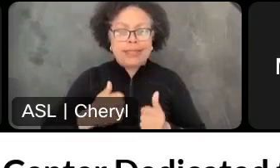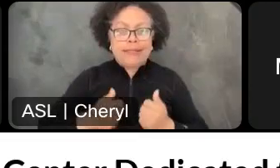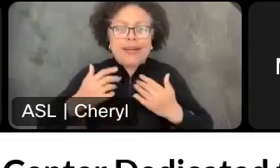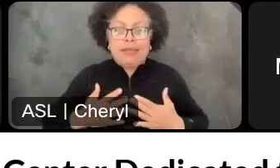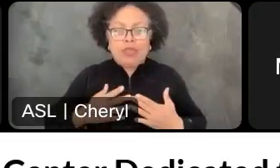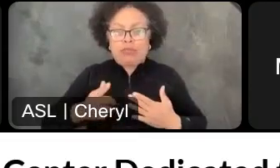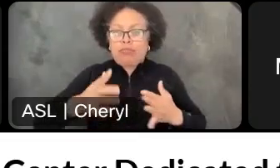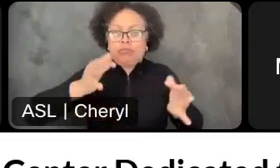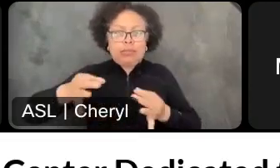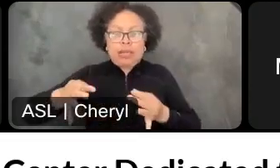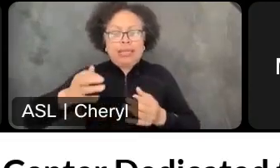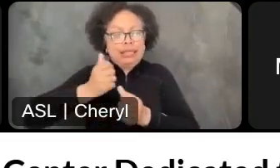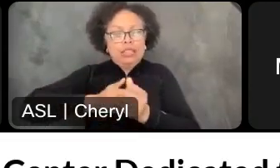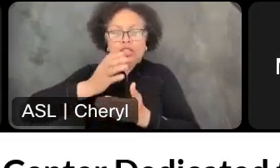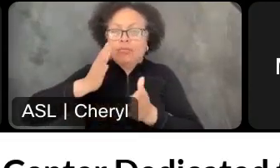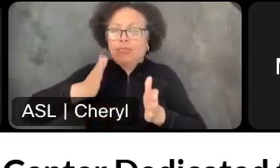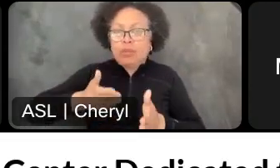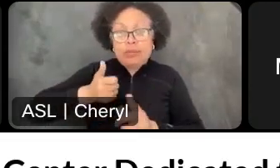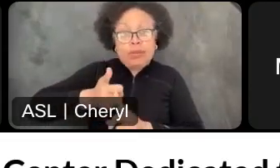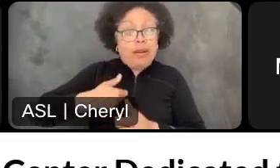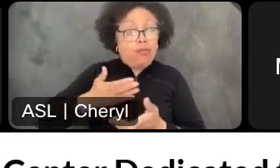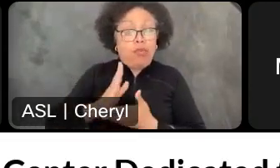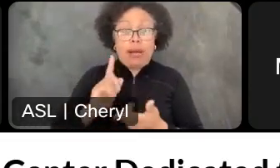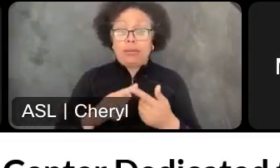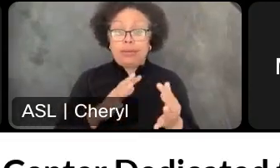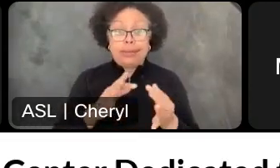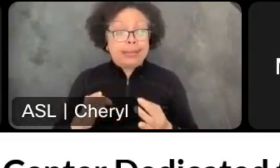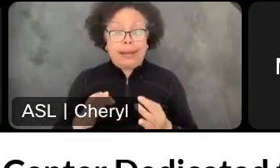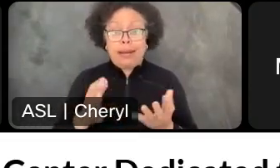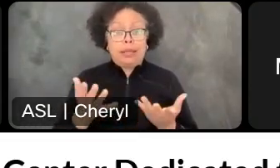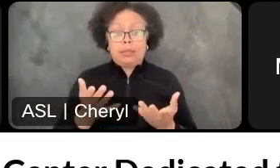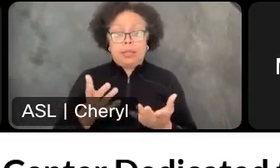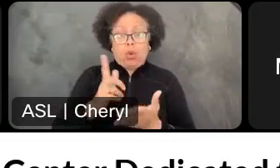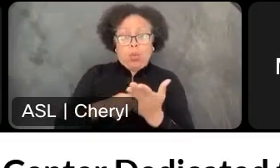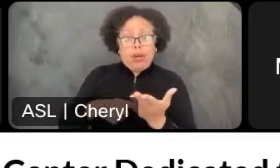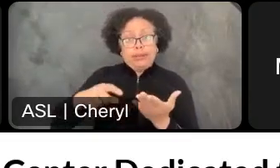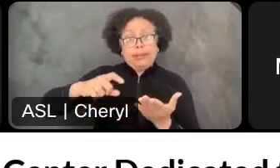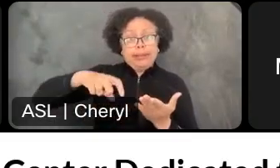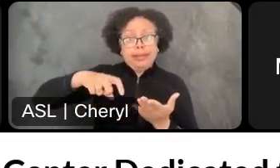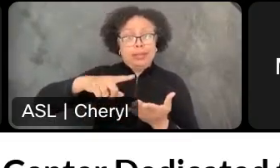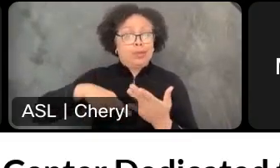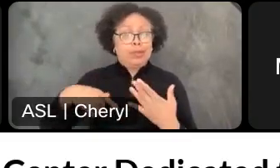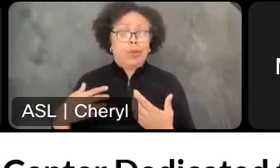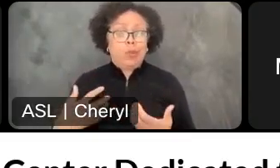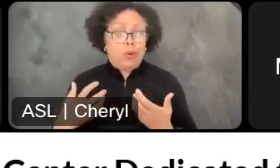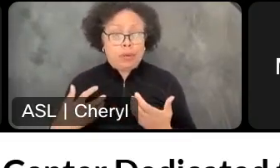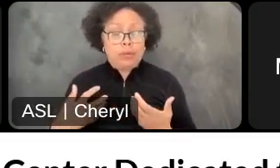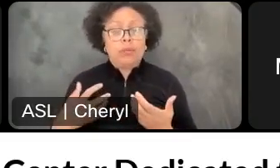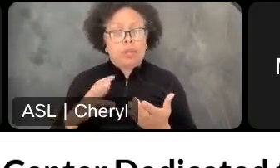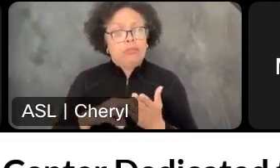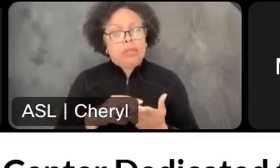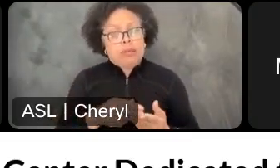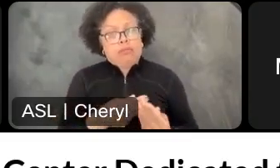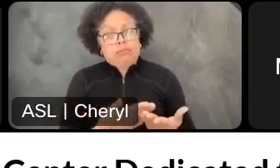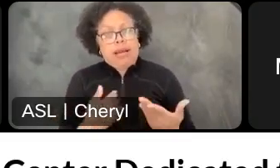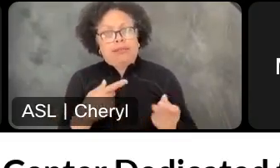each person has the right to define and determine what their needs and wants are, allowing control and choice